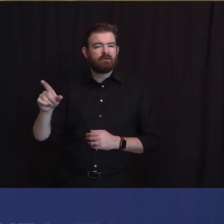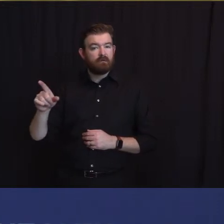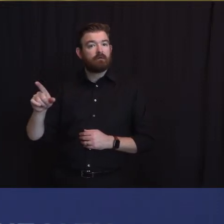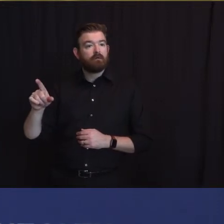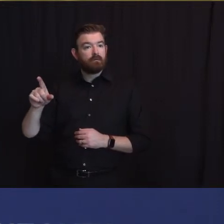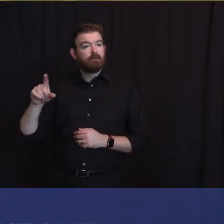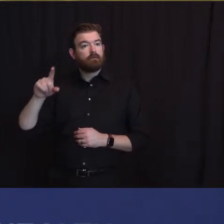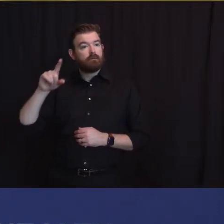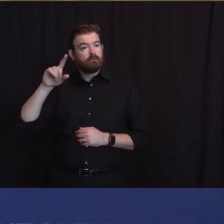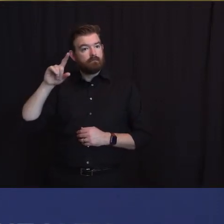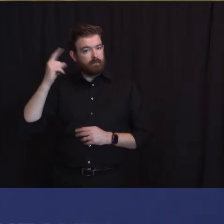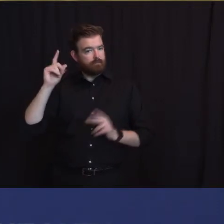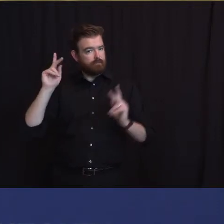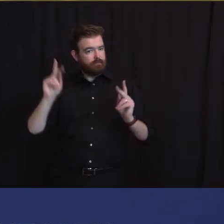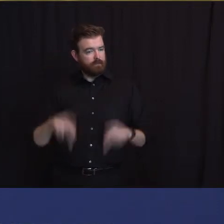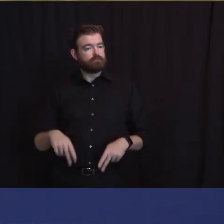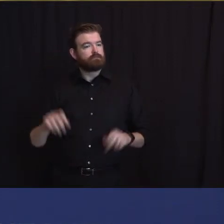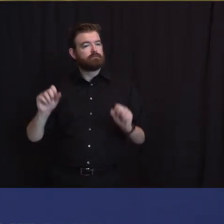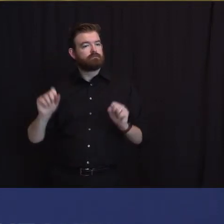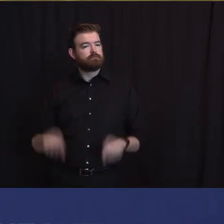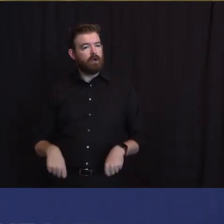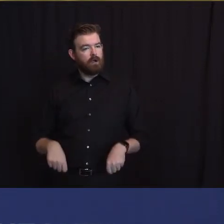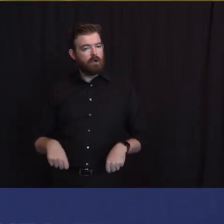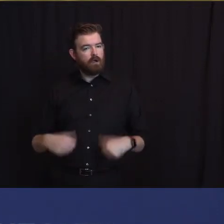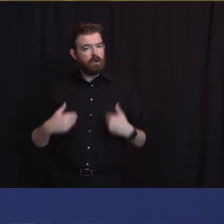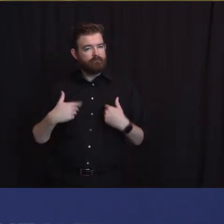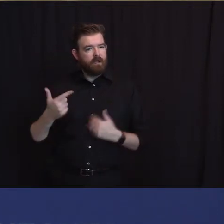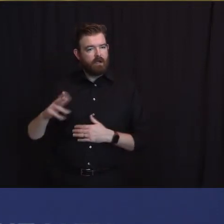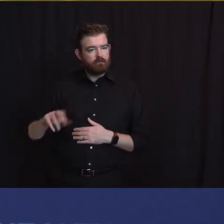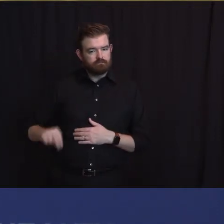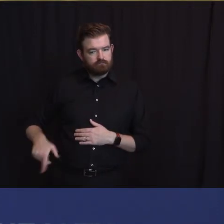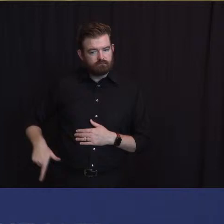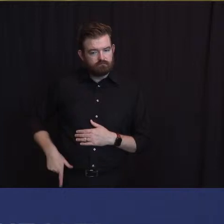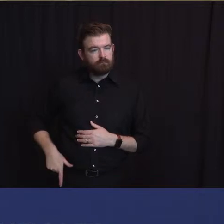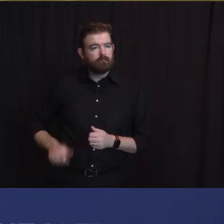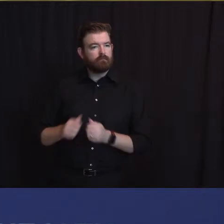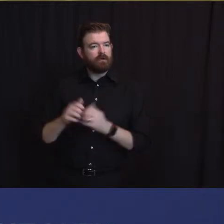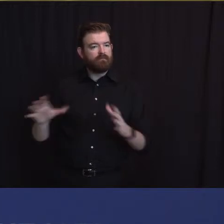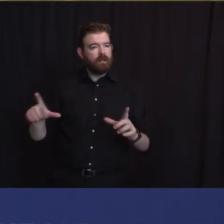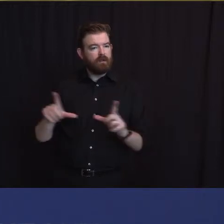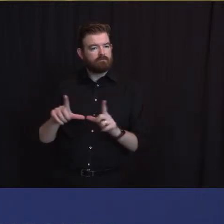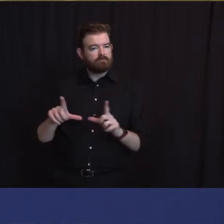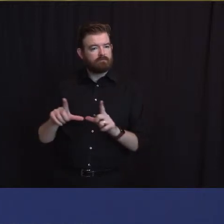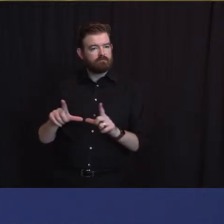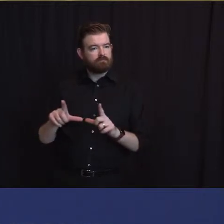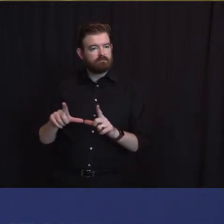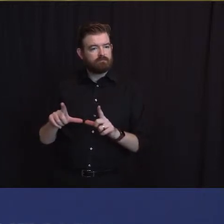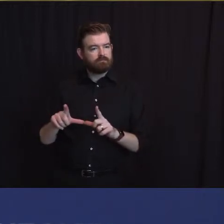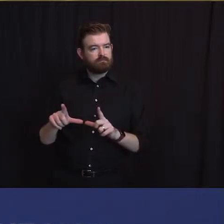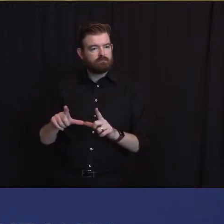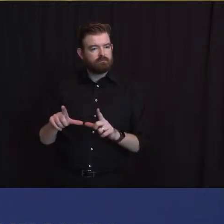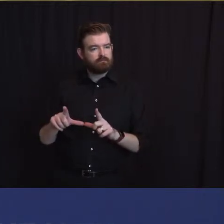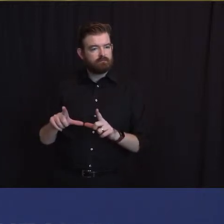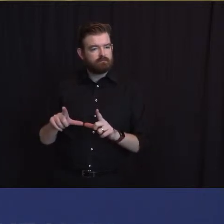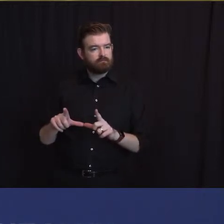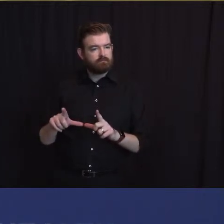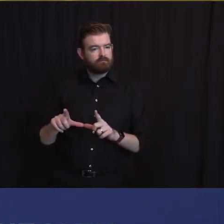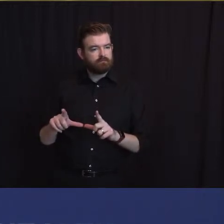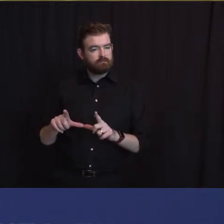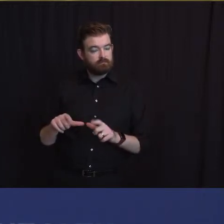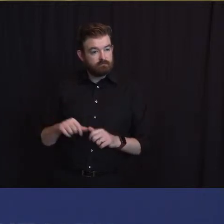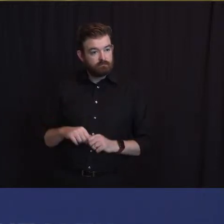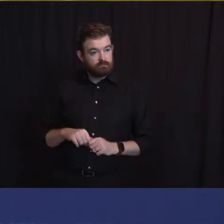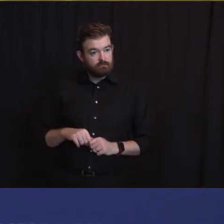showing justifiable need, as long as they are not a prohibited person. That same black person has no hope for qualifying for a permit